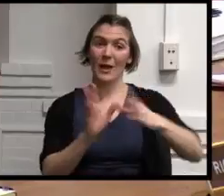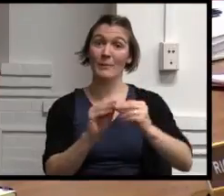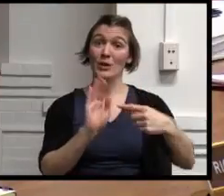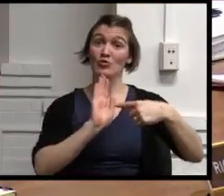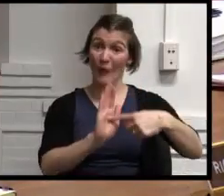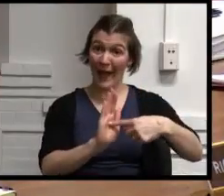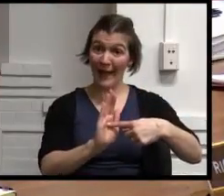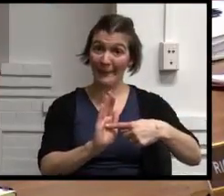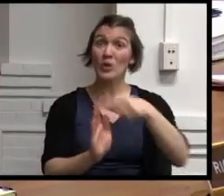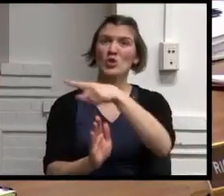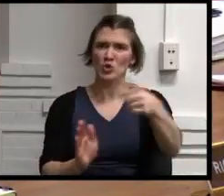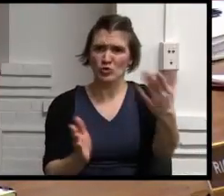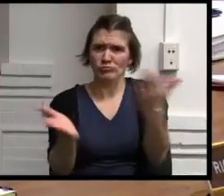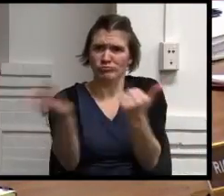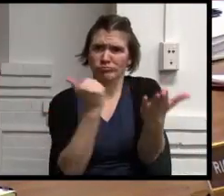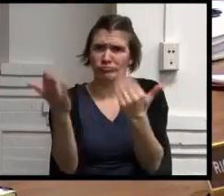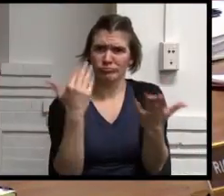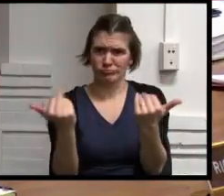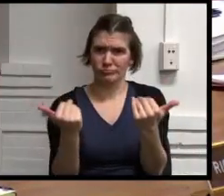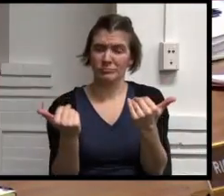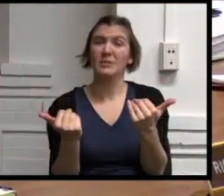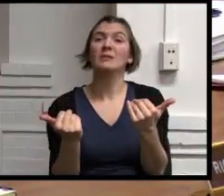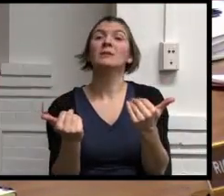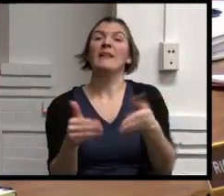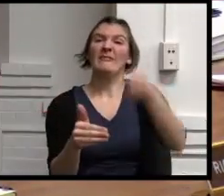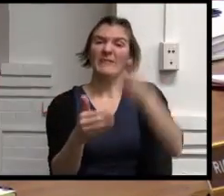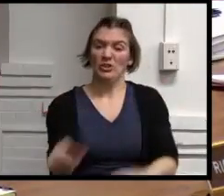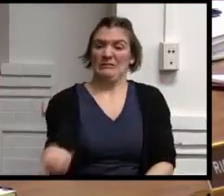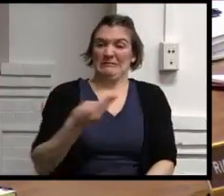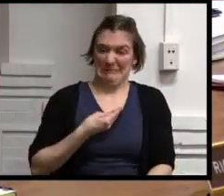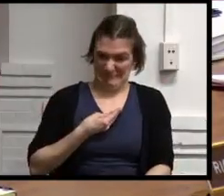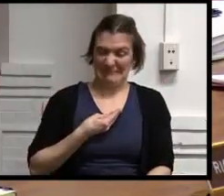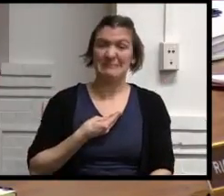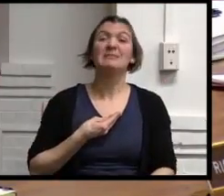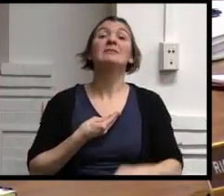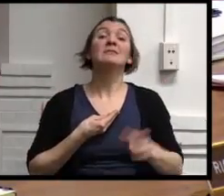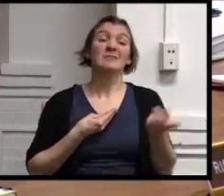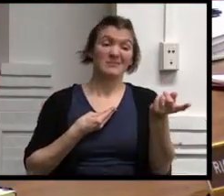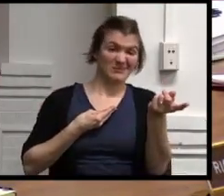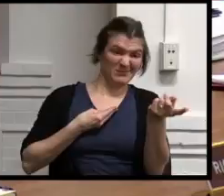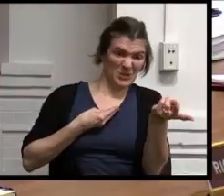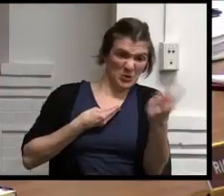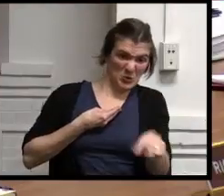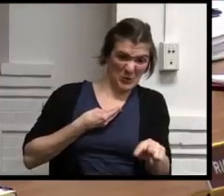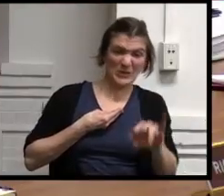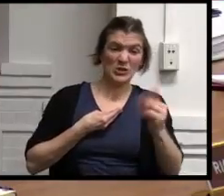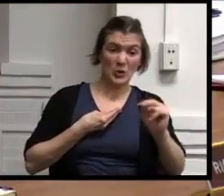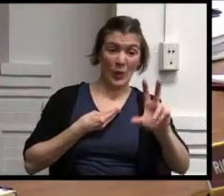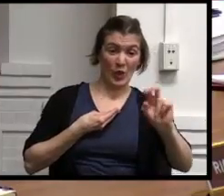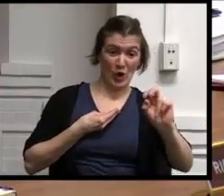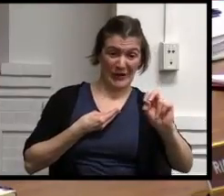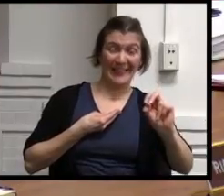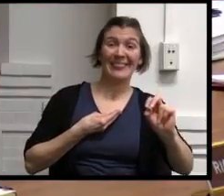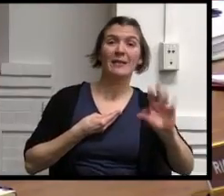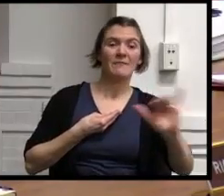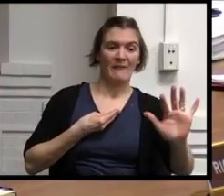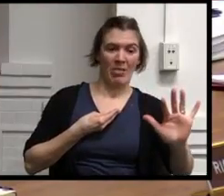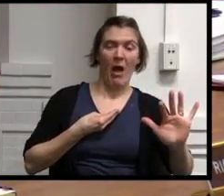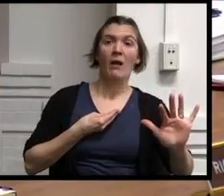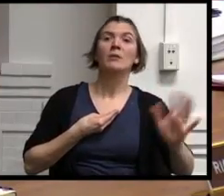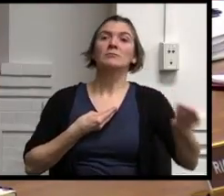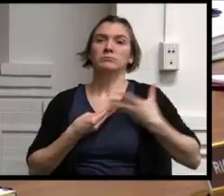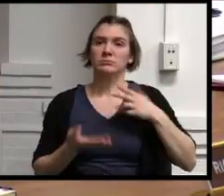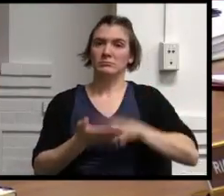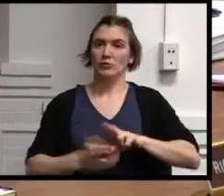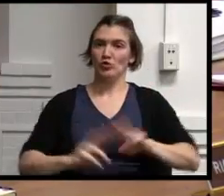you have to get the petitions in by 5 p.m. on the 30th, which is a little less than 2 weeks from now. And the town meeting is March 7th, when